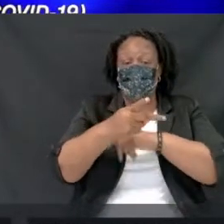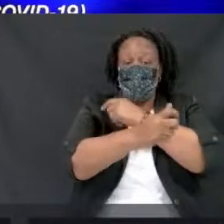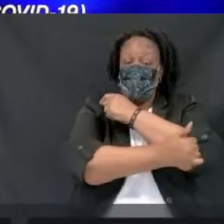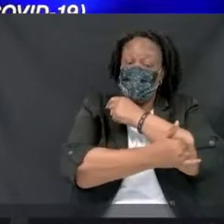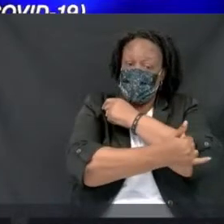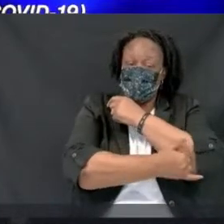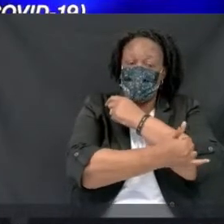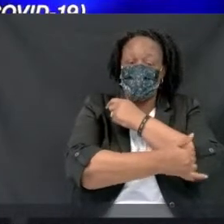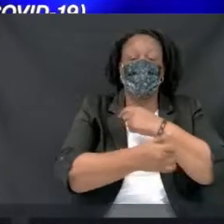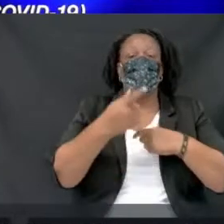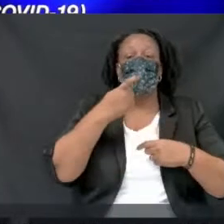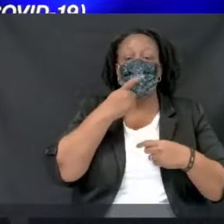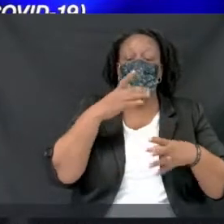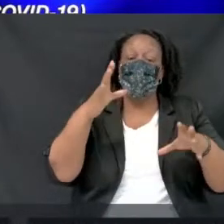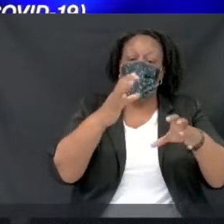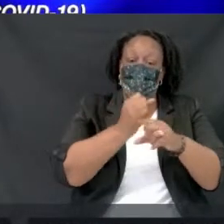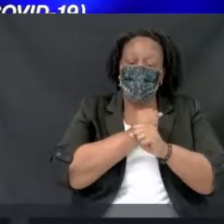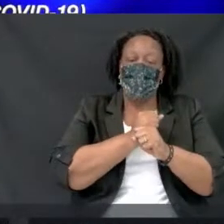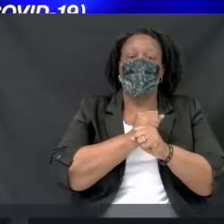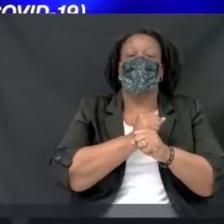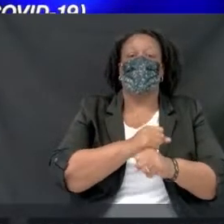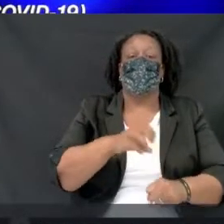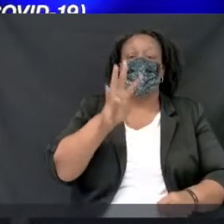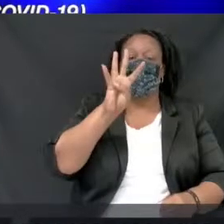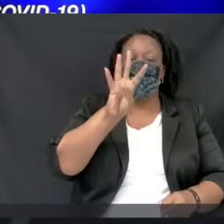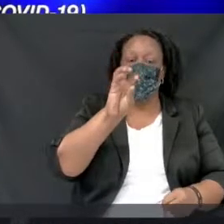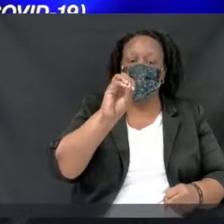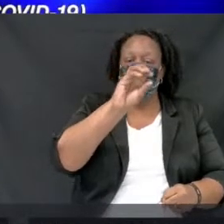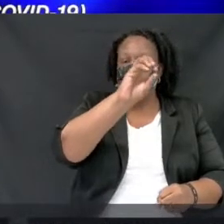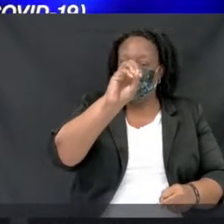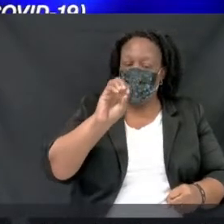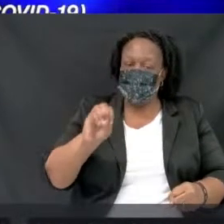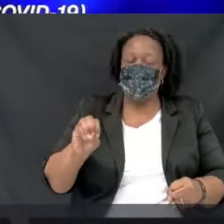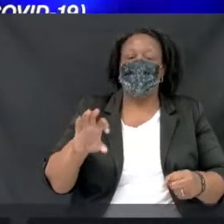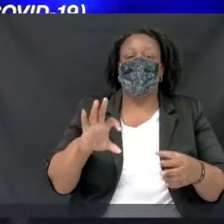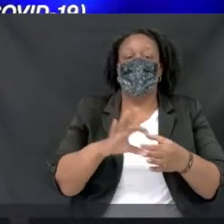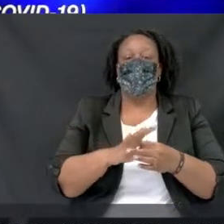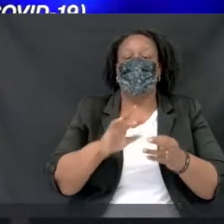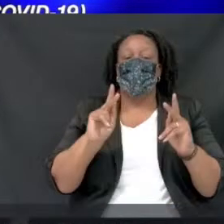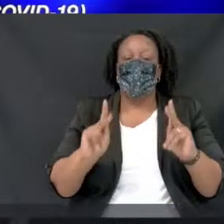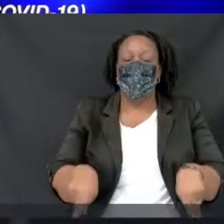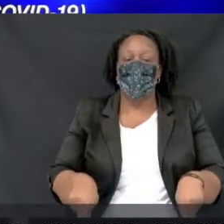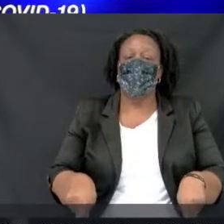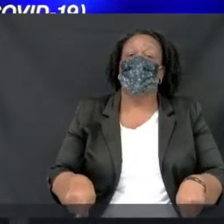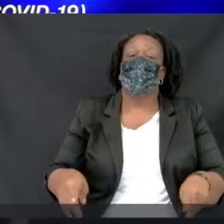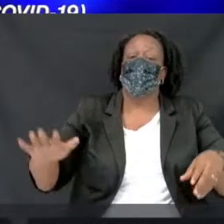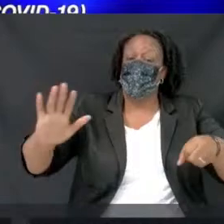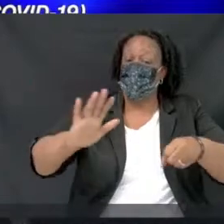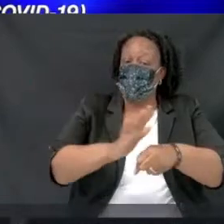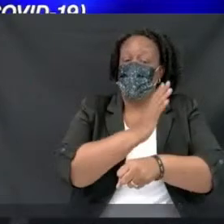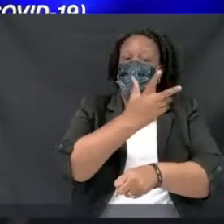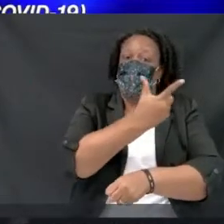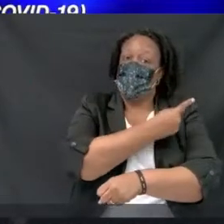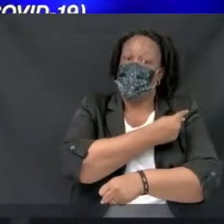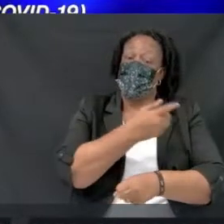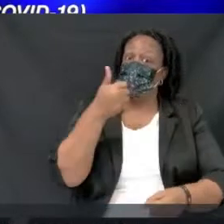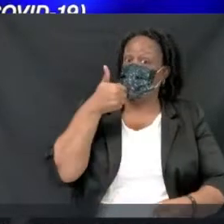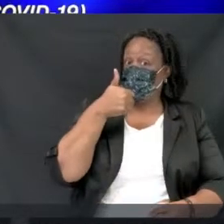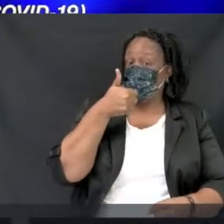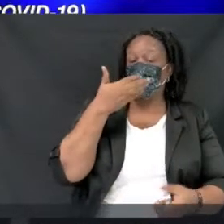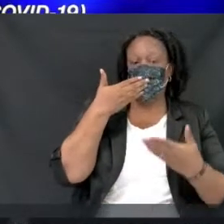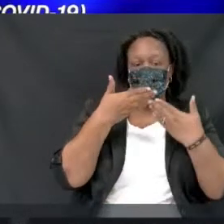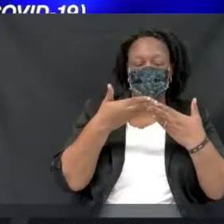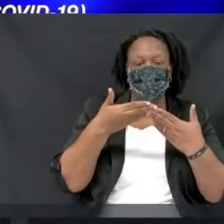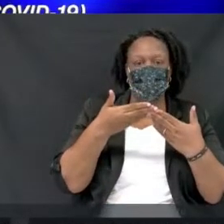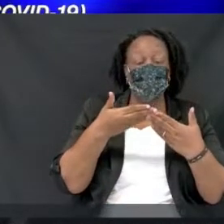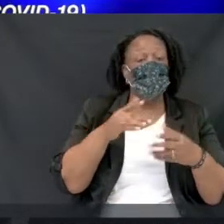the World Health Organization minimum threshold of 40% of its population fully vaccinated. But this is not